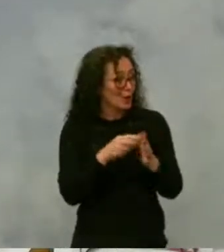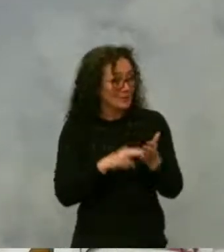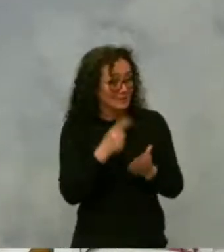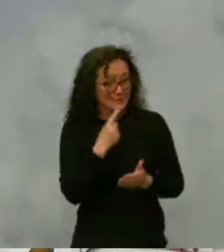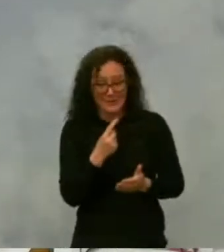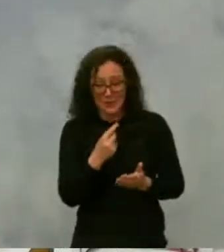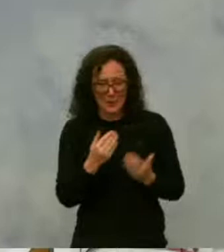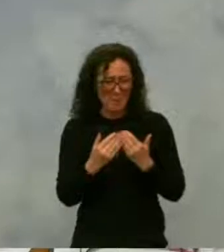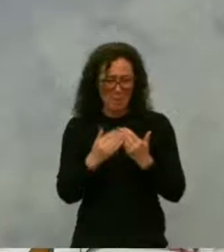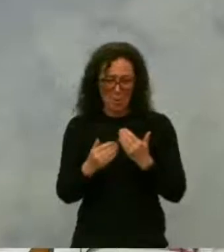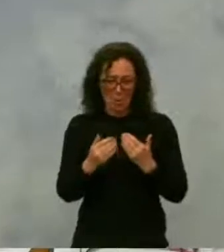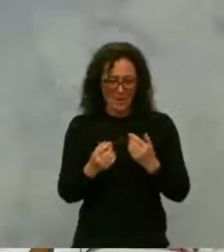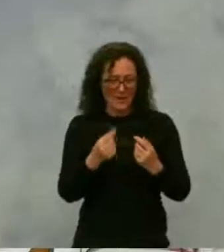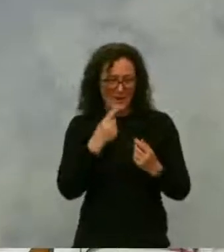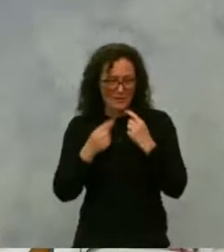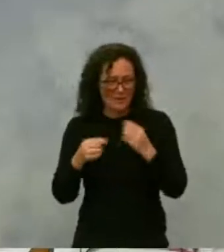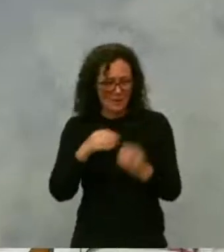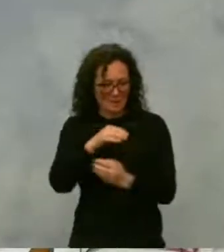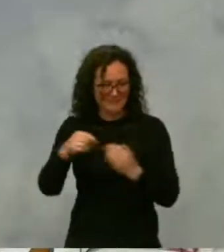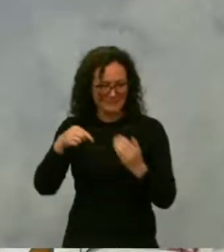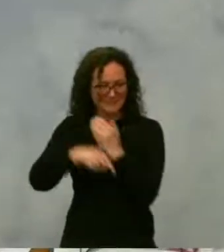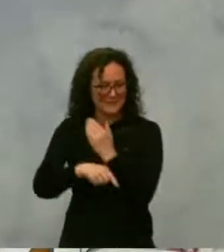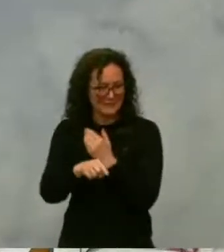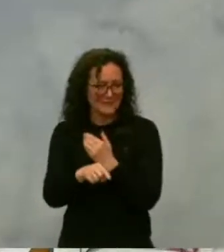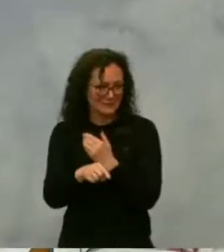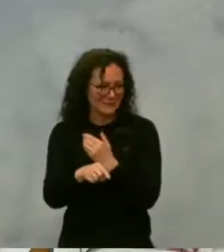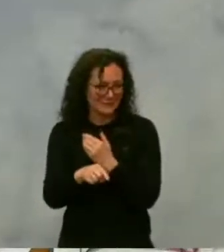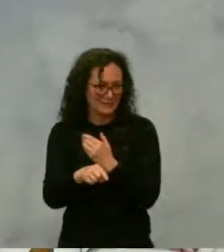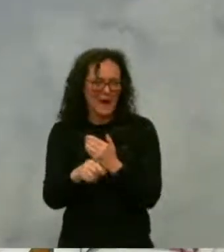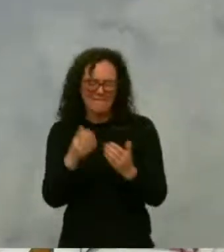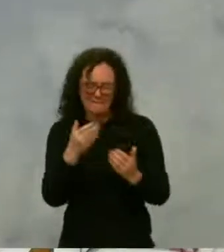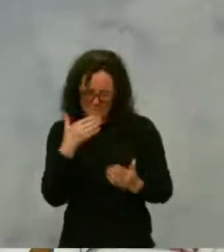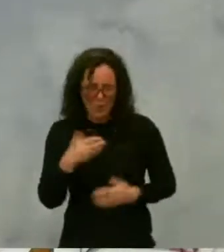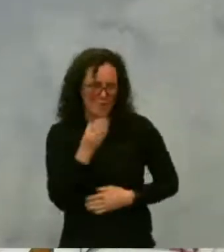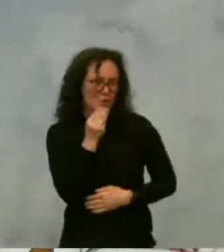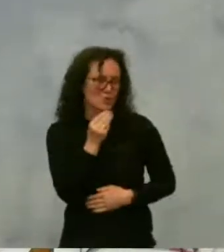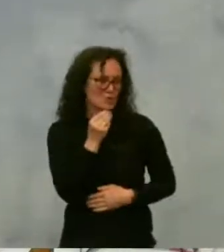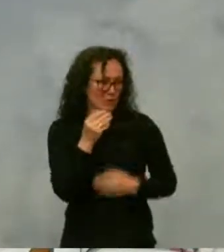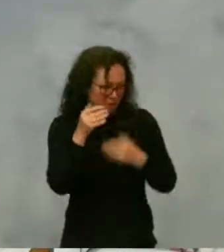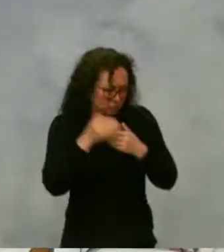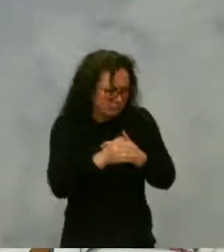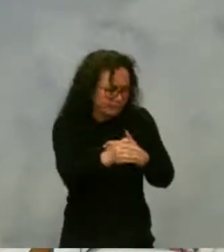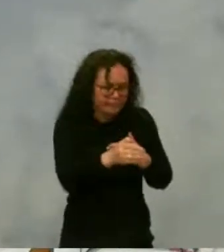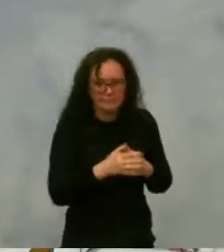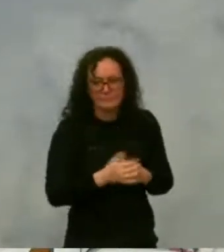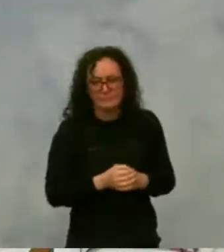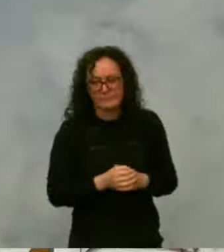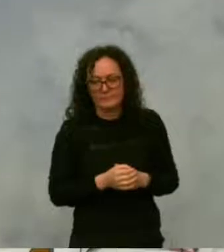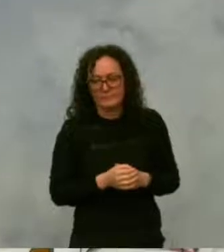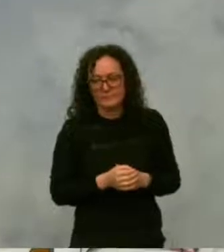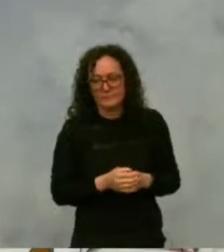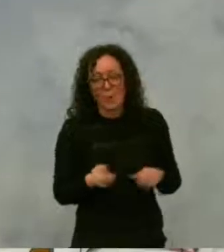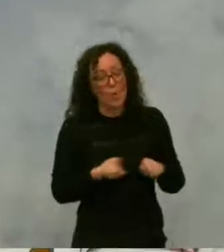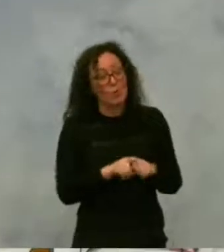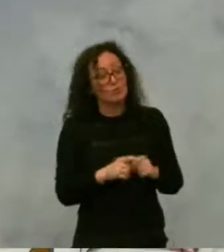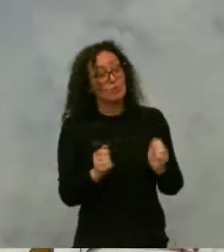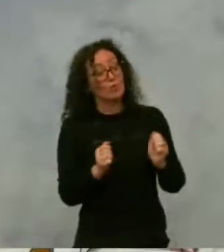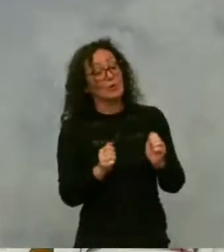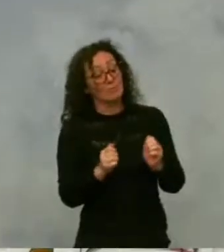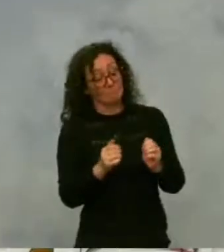getting some more information on sundry debt. I do believe that would be really useful going forward. And just to confirm,